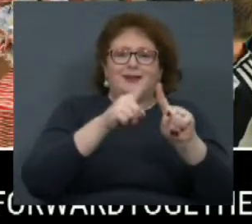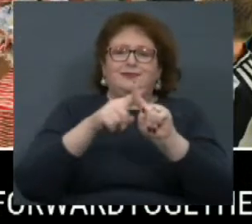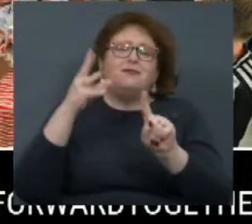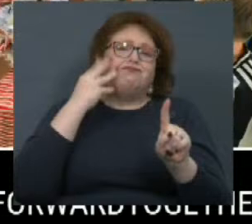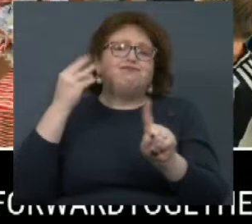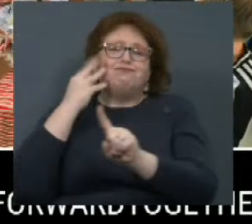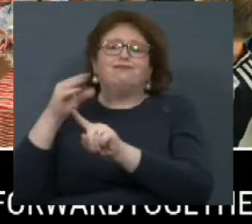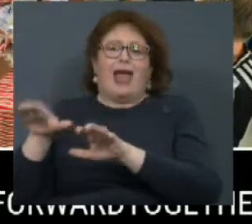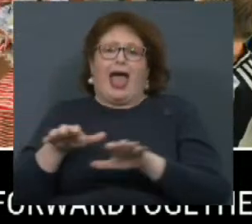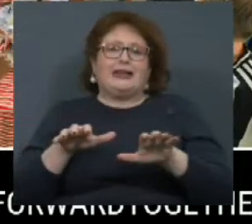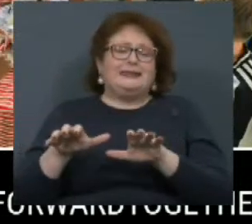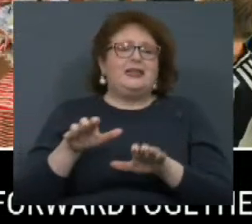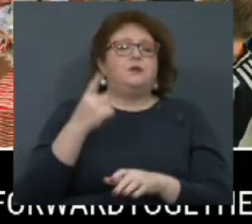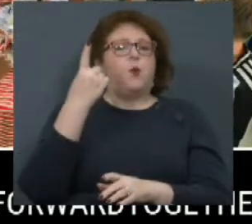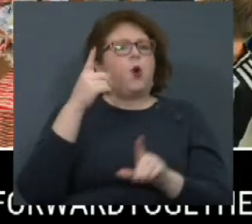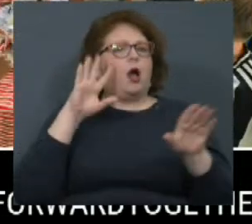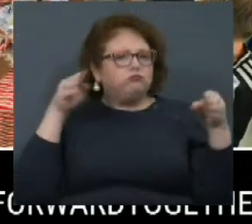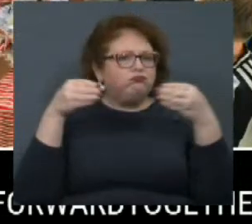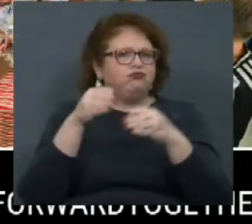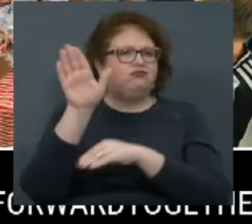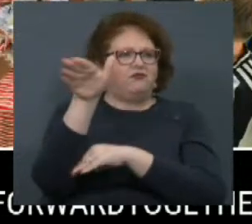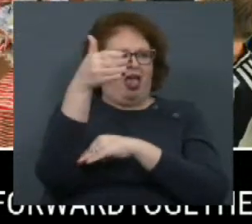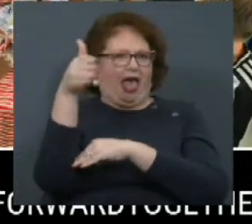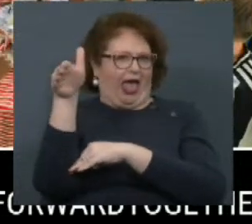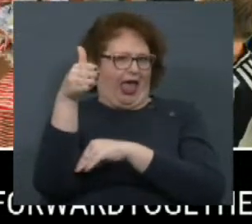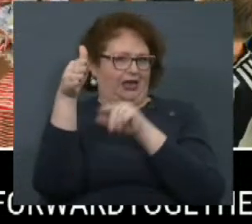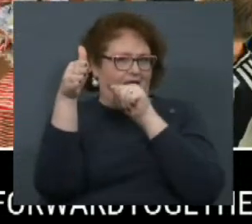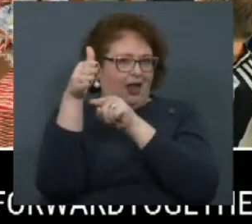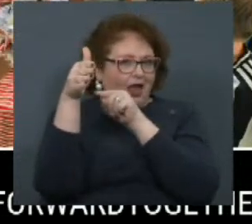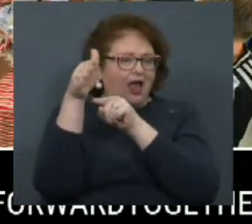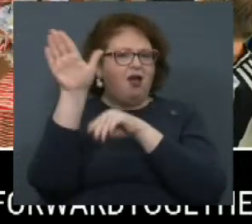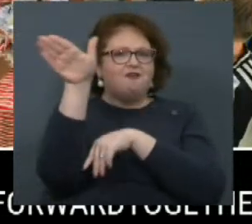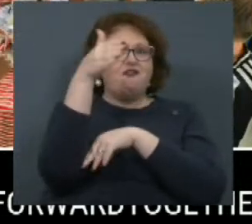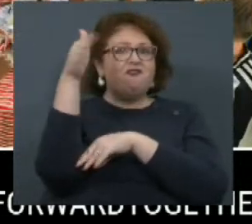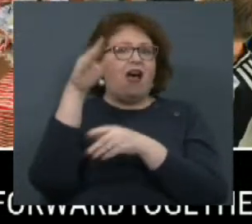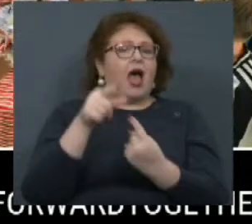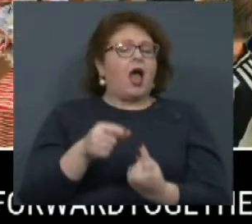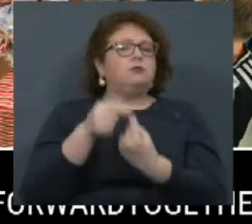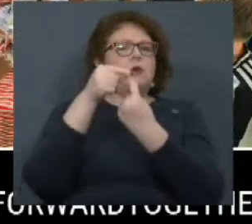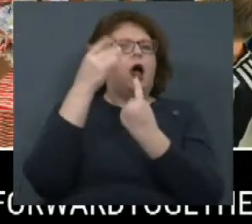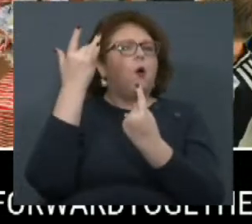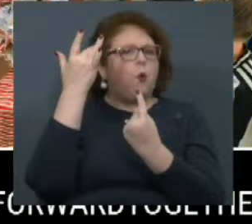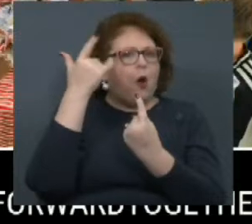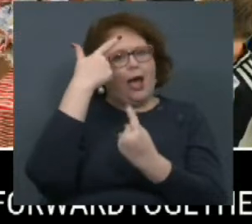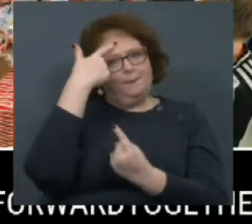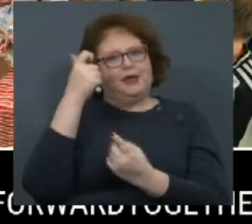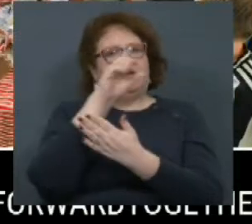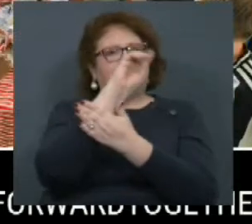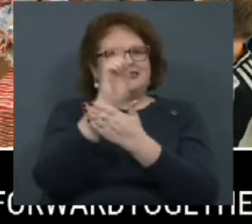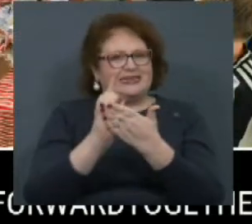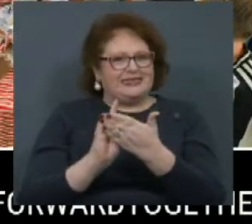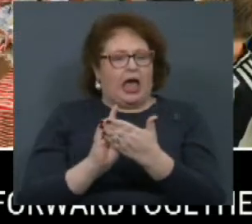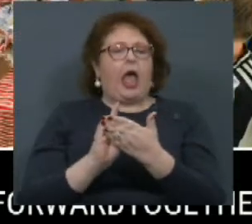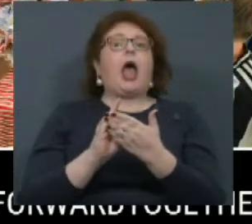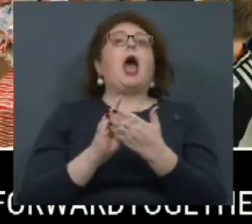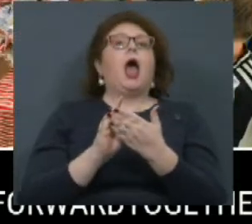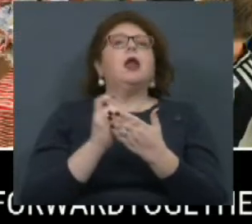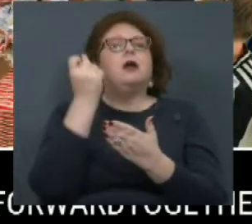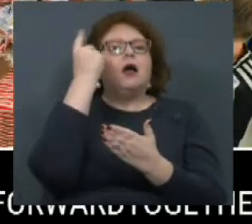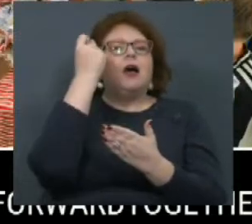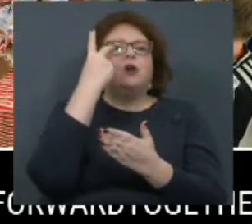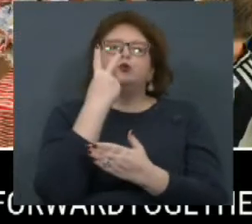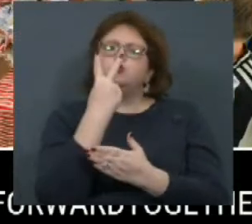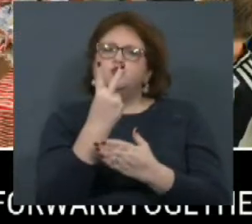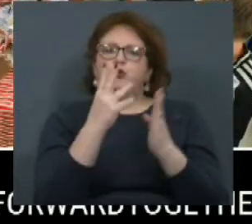that's centered around the flag, and that flag was very special because it was designed between the two cities, and